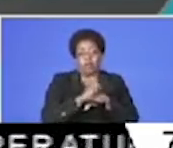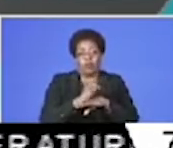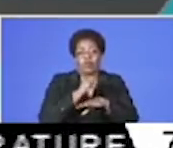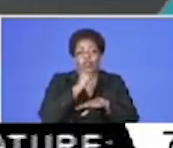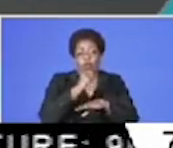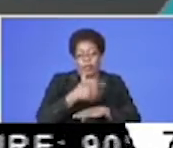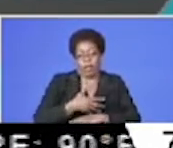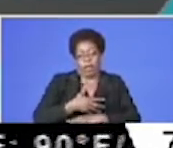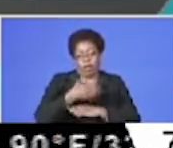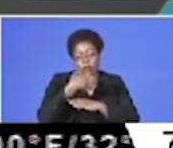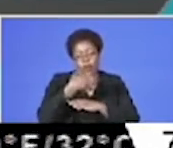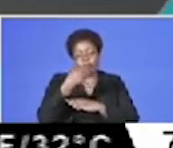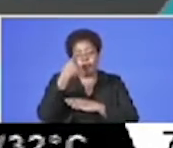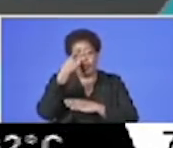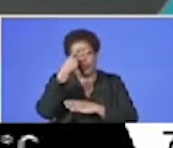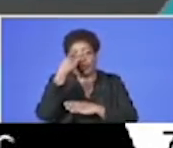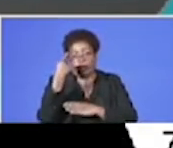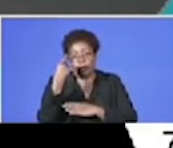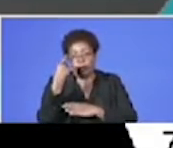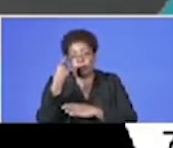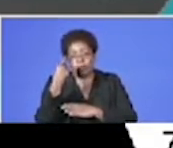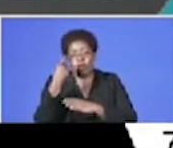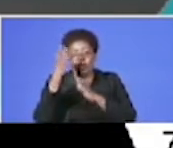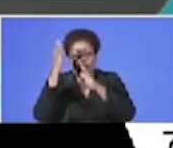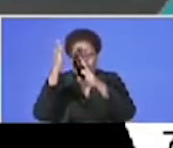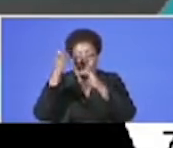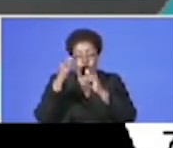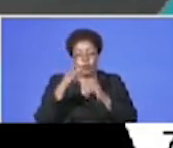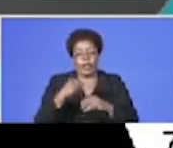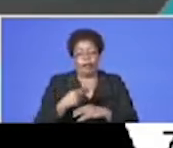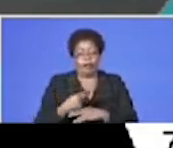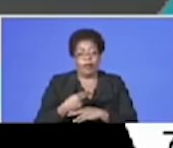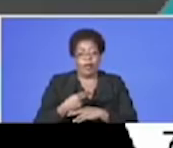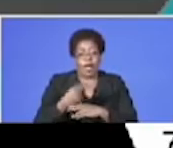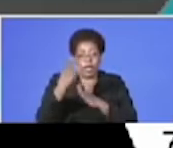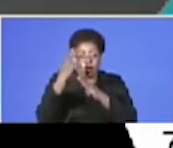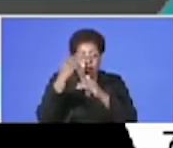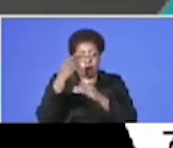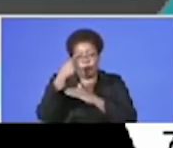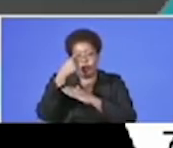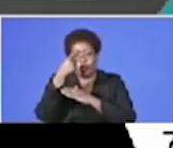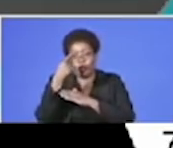upset because we know God us. And we have high expectation,